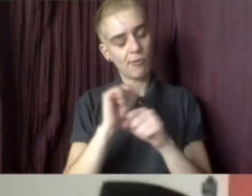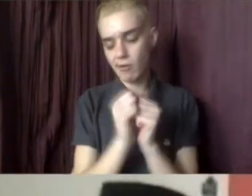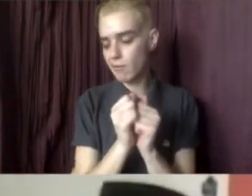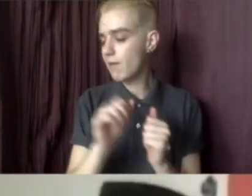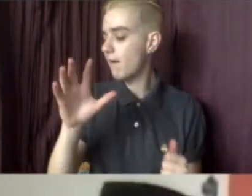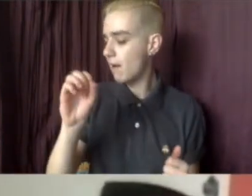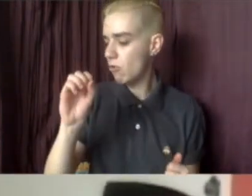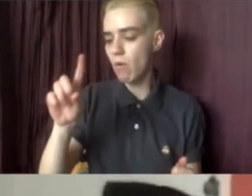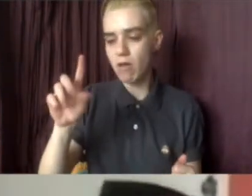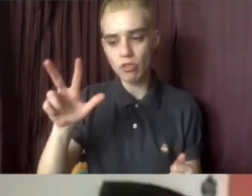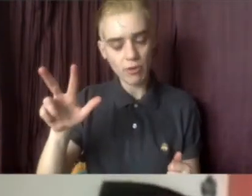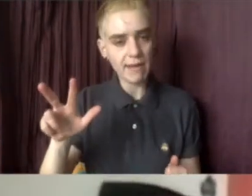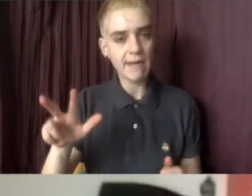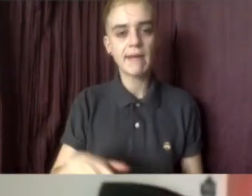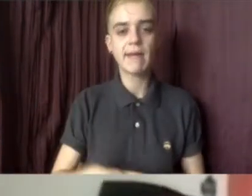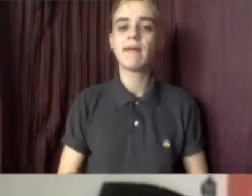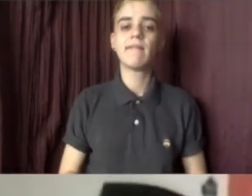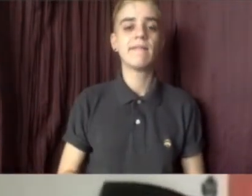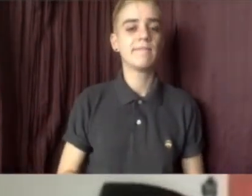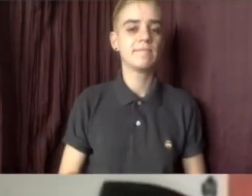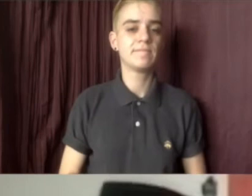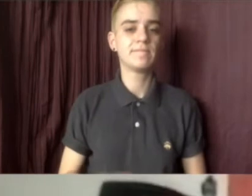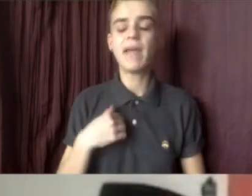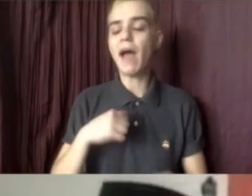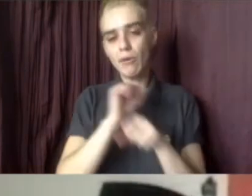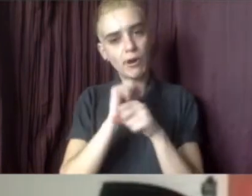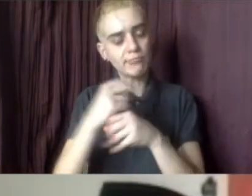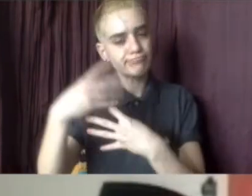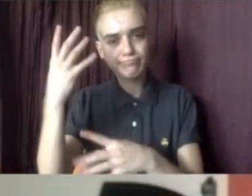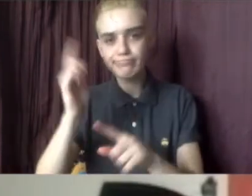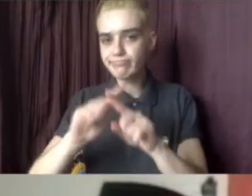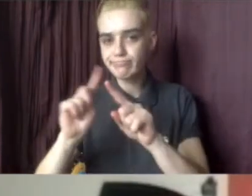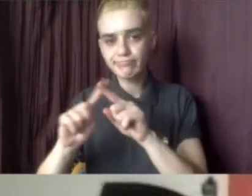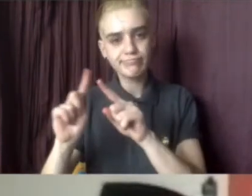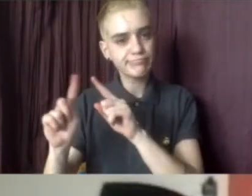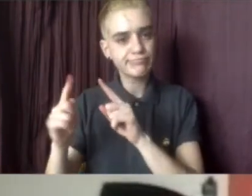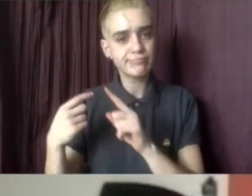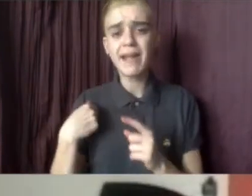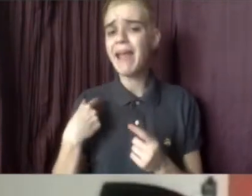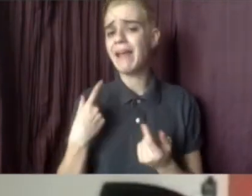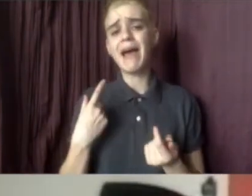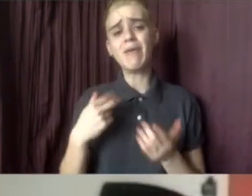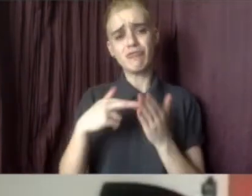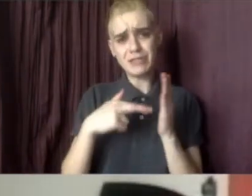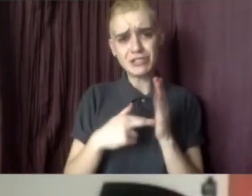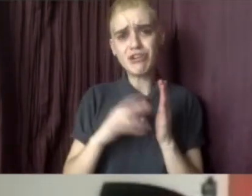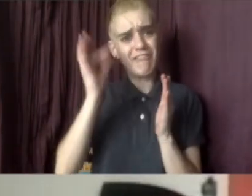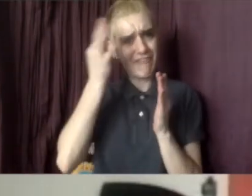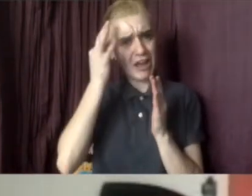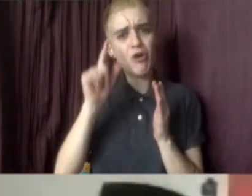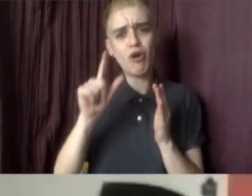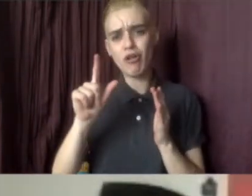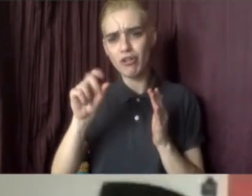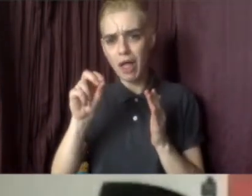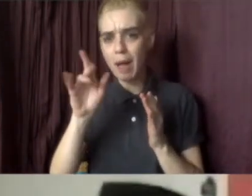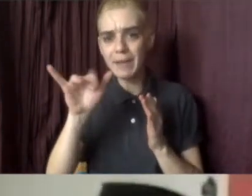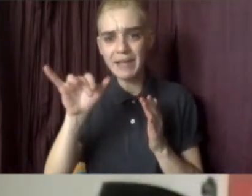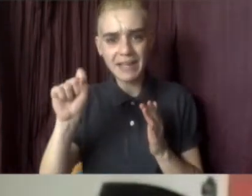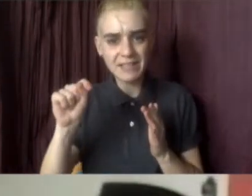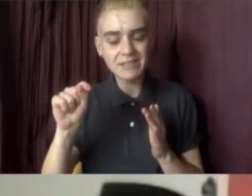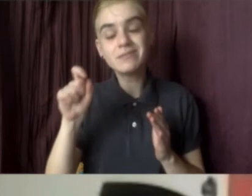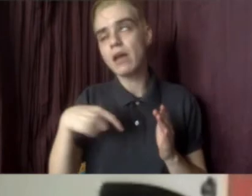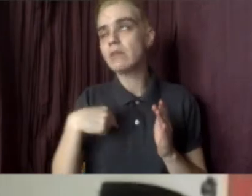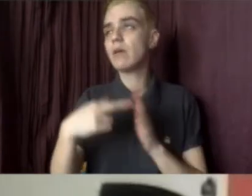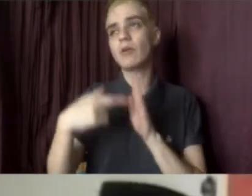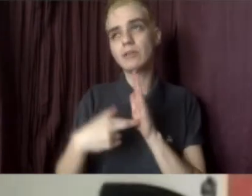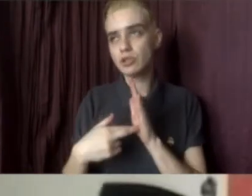Like what Senator Jackson is saying, right? I get it all the time. They're like, she's a senator, but I don't see her on the list of 100. I'm like, oh no, she's a state